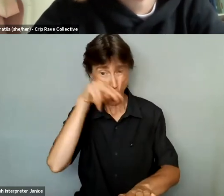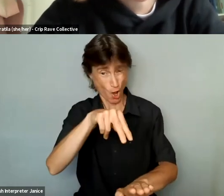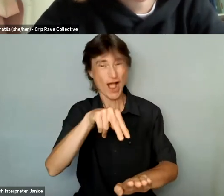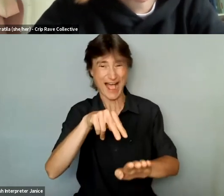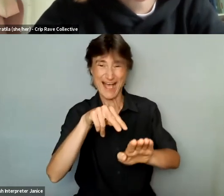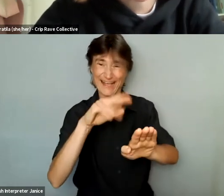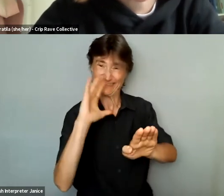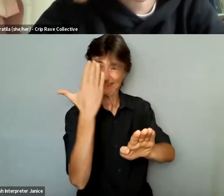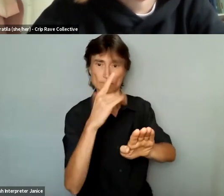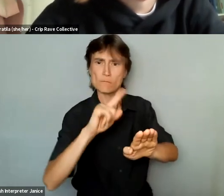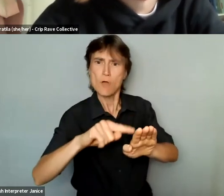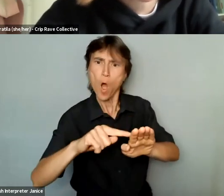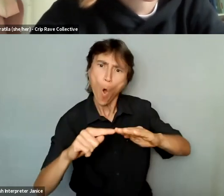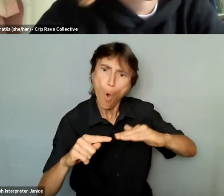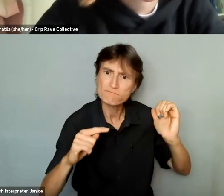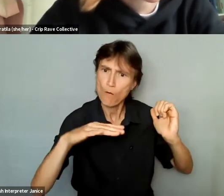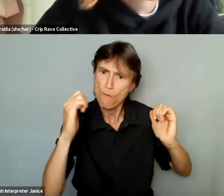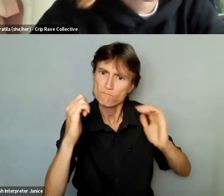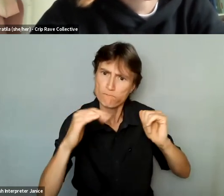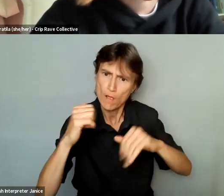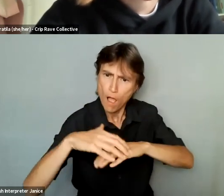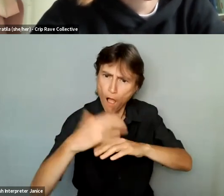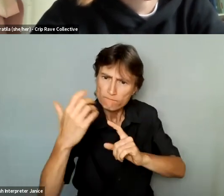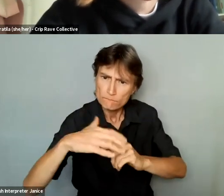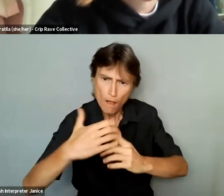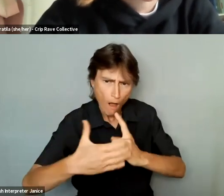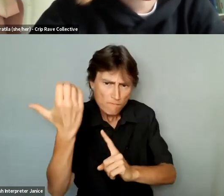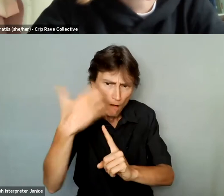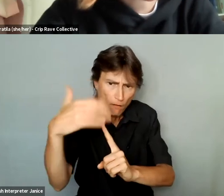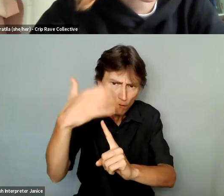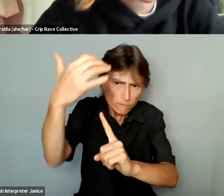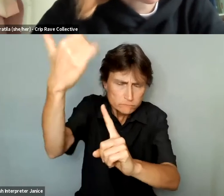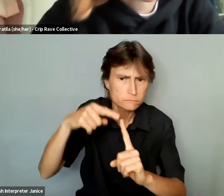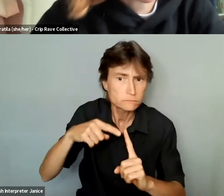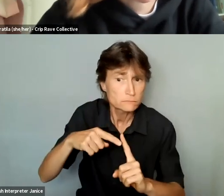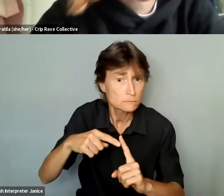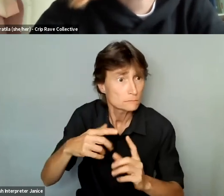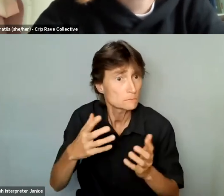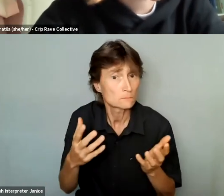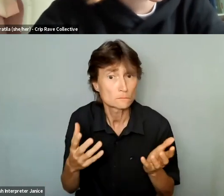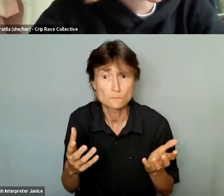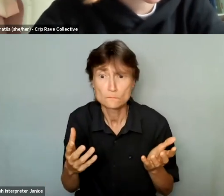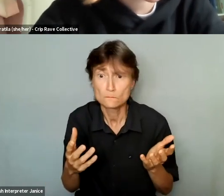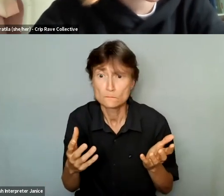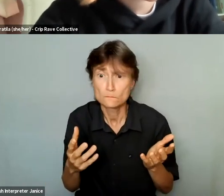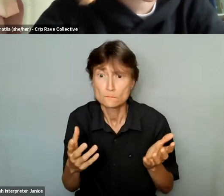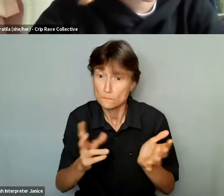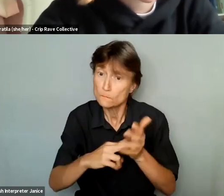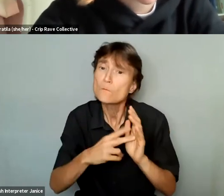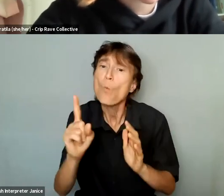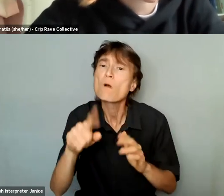offering spaces where people can rest or take a break that doesn't necessarily require them to like completely leave the